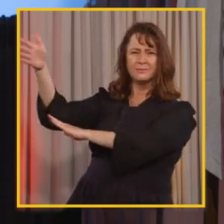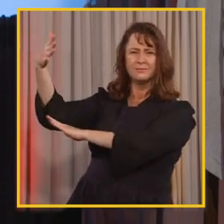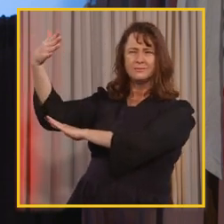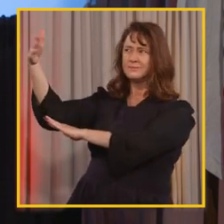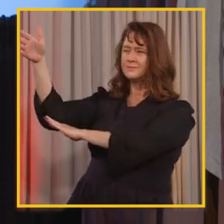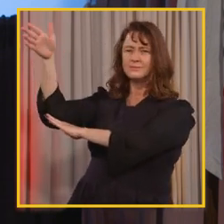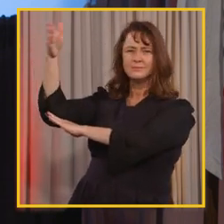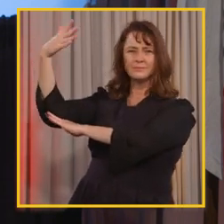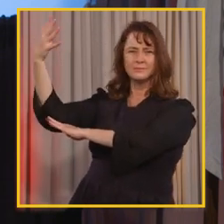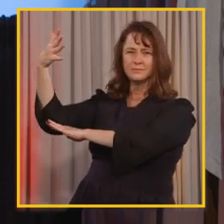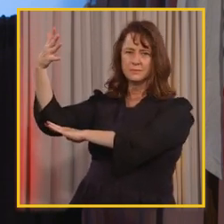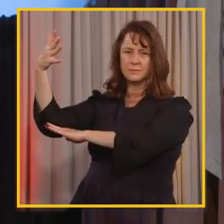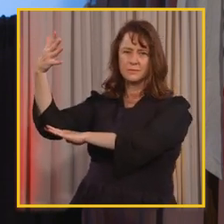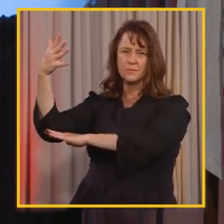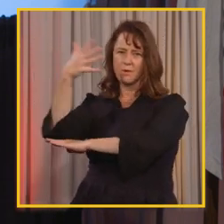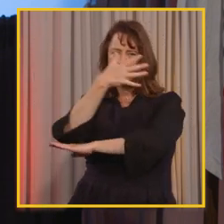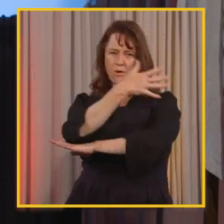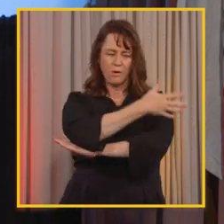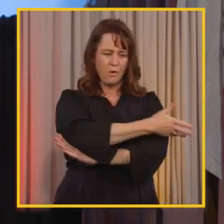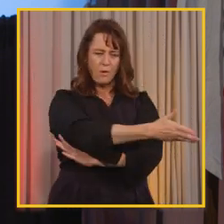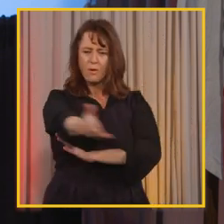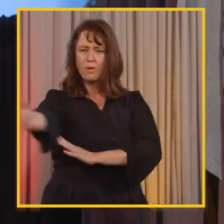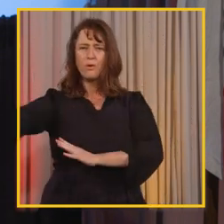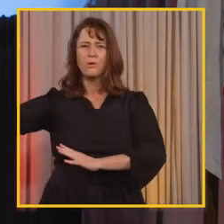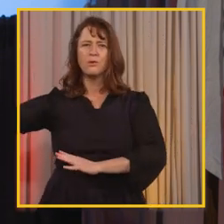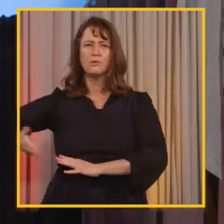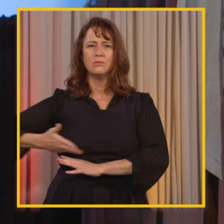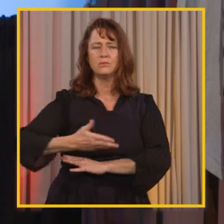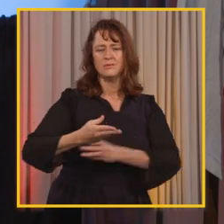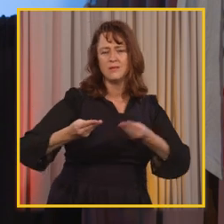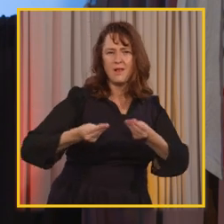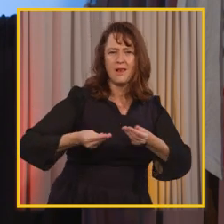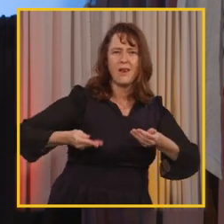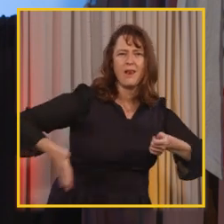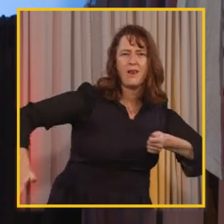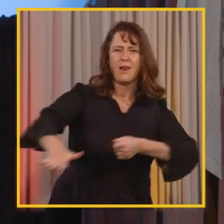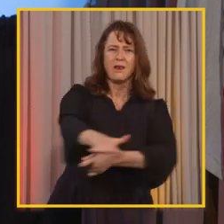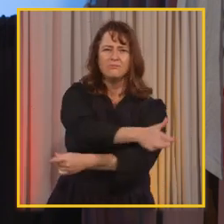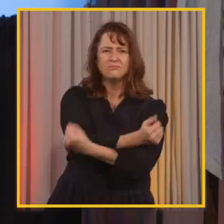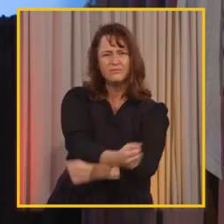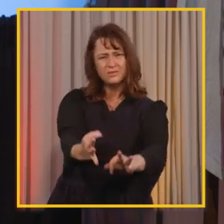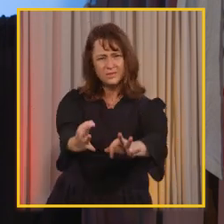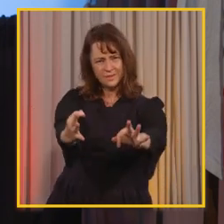wave o'er the land of the free